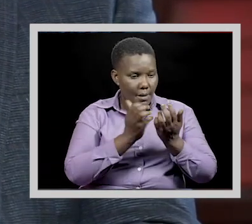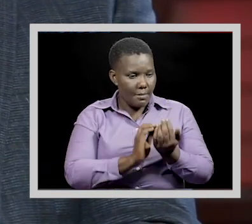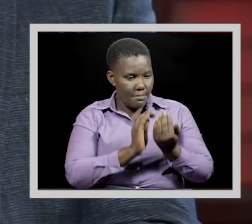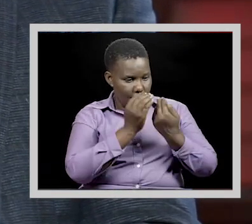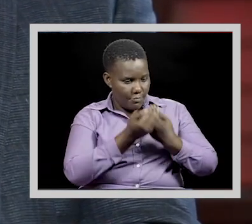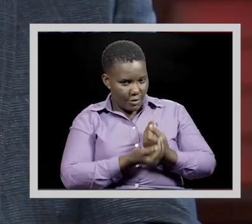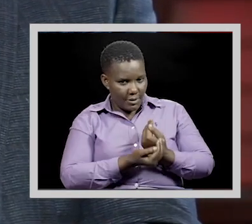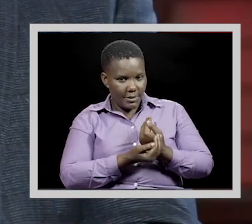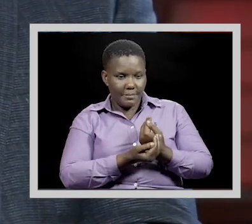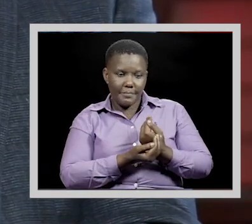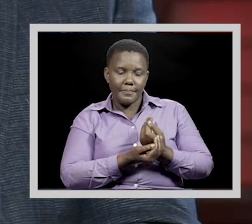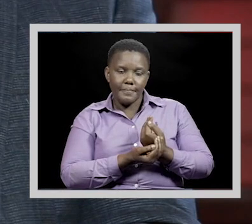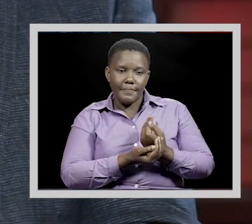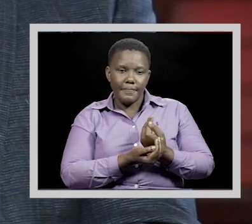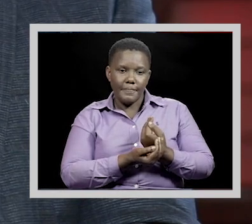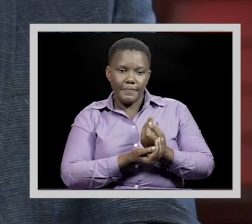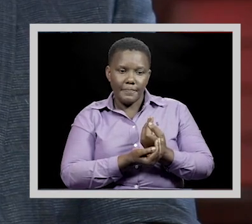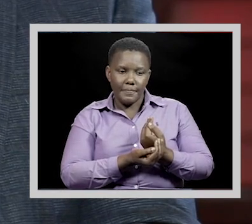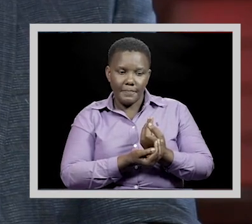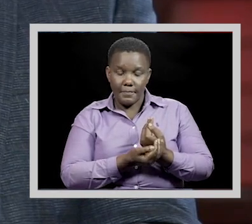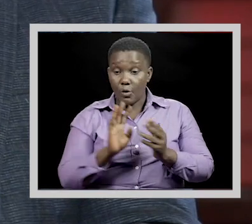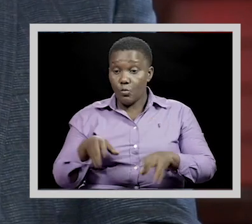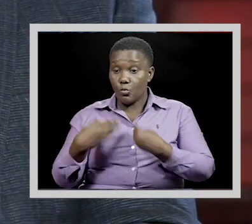in need of care and protection,